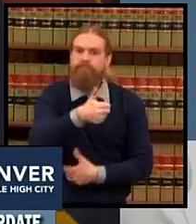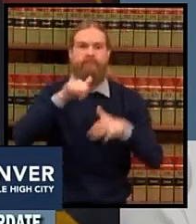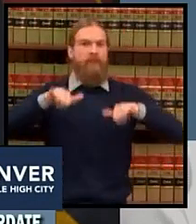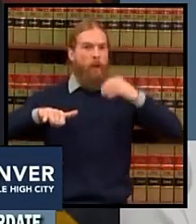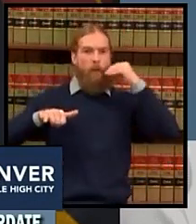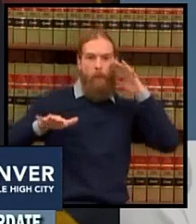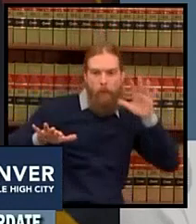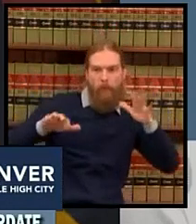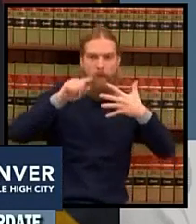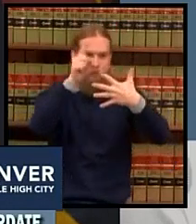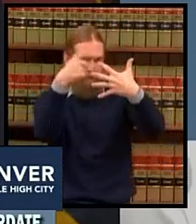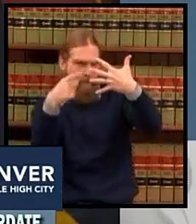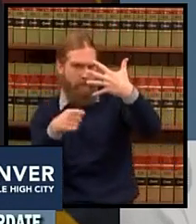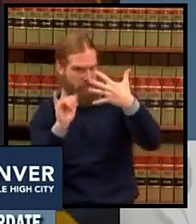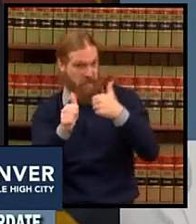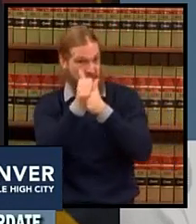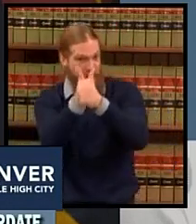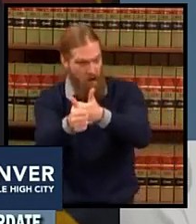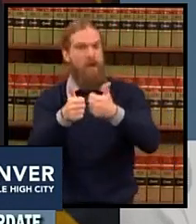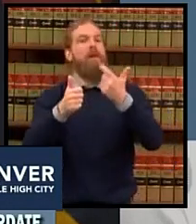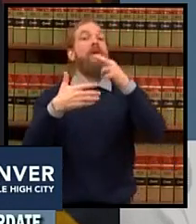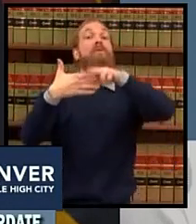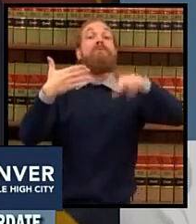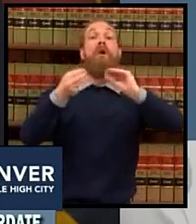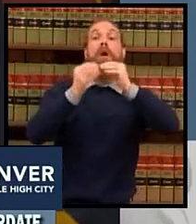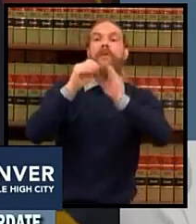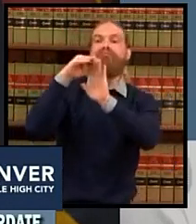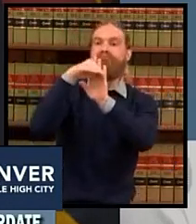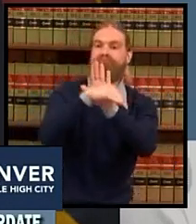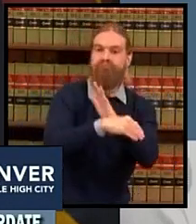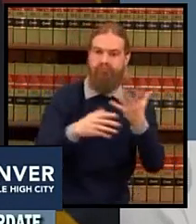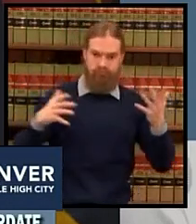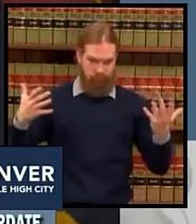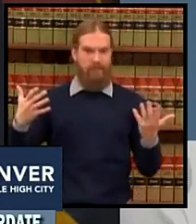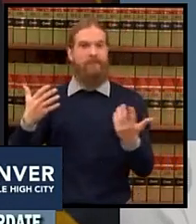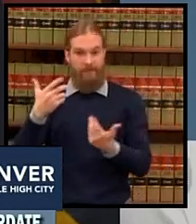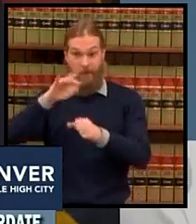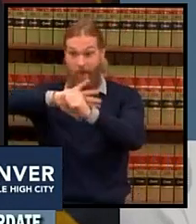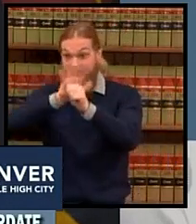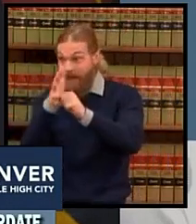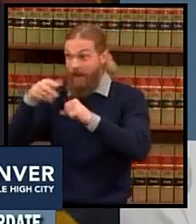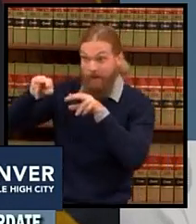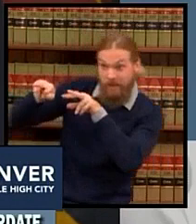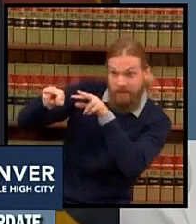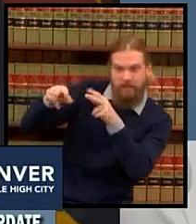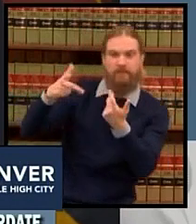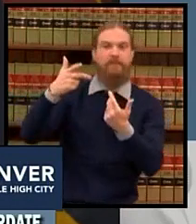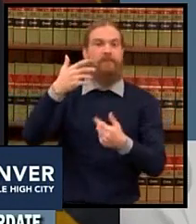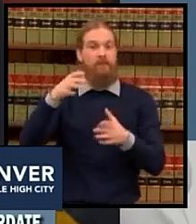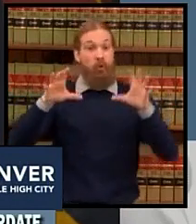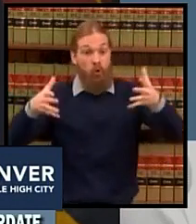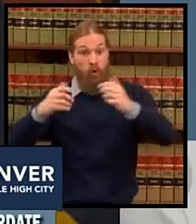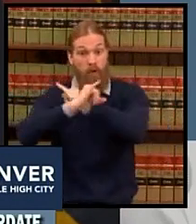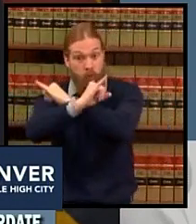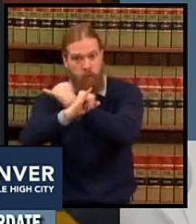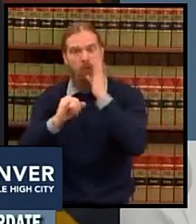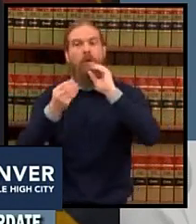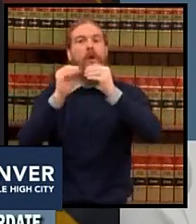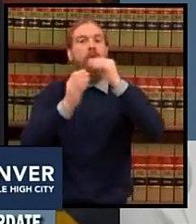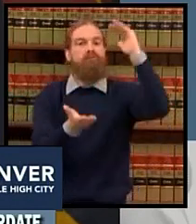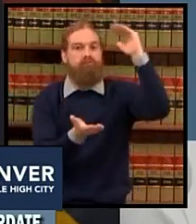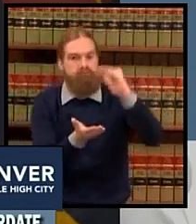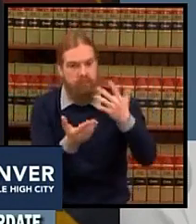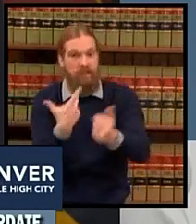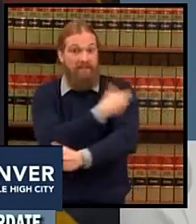vaccinated. But all of these things are contributing to getting these numbers down across the country and certainly here in Denver.